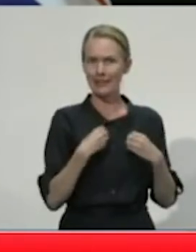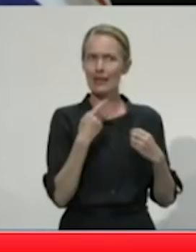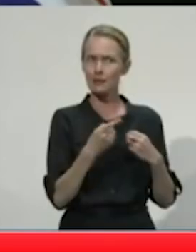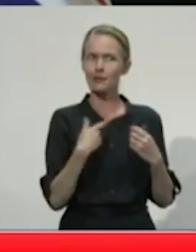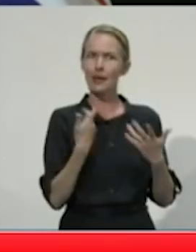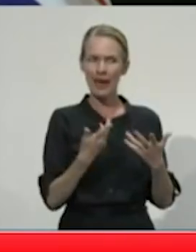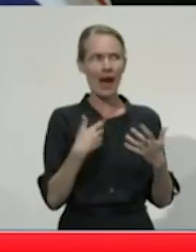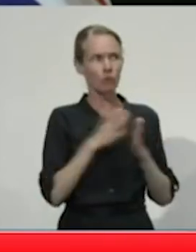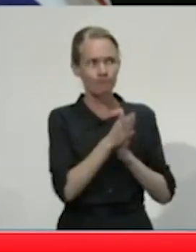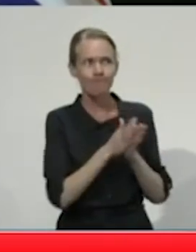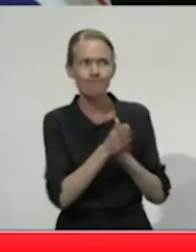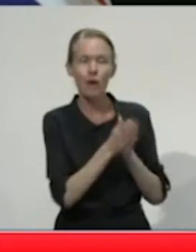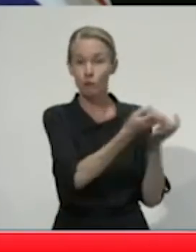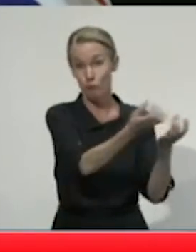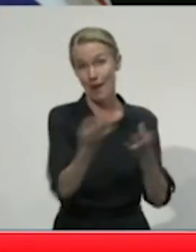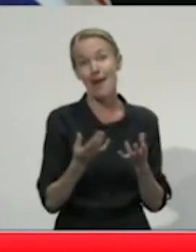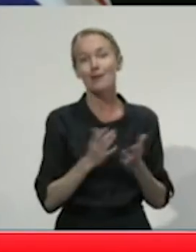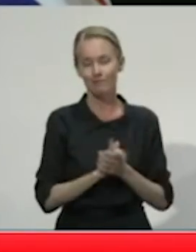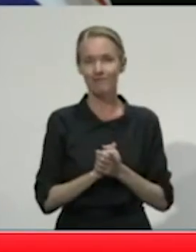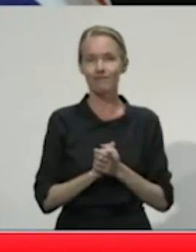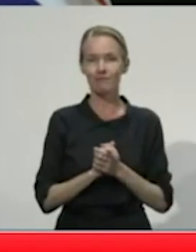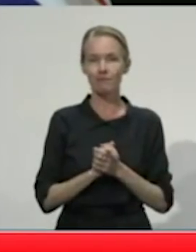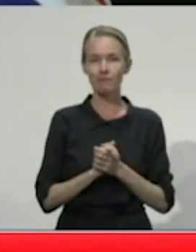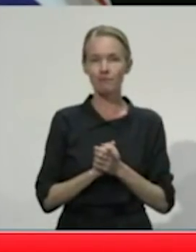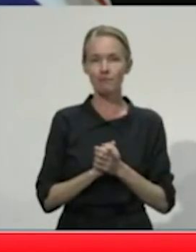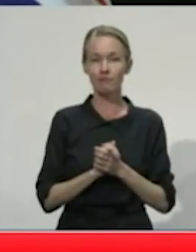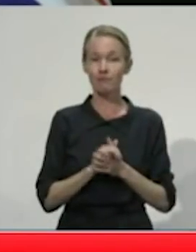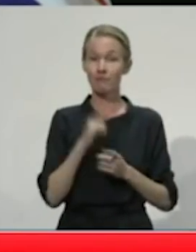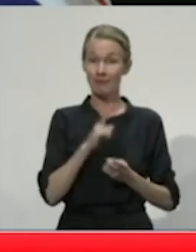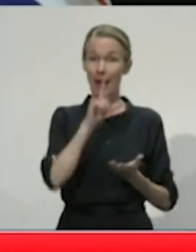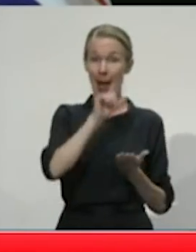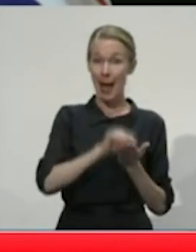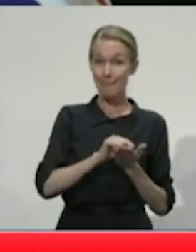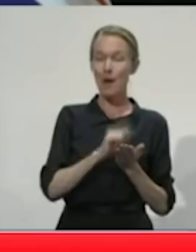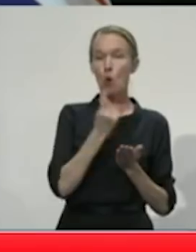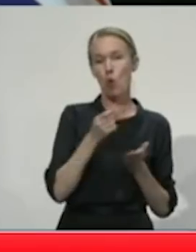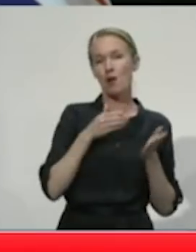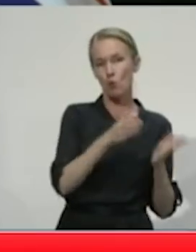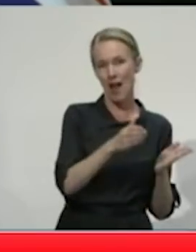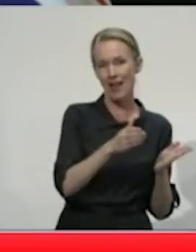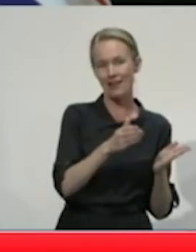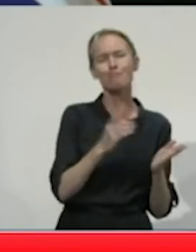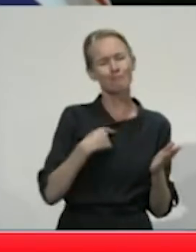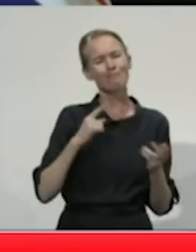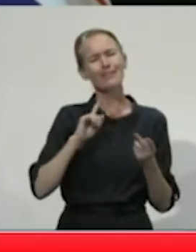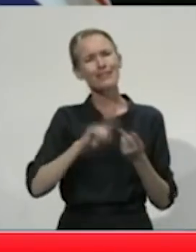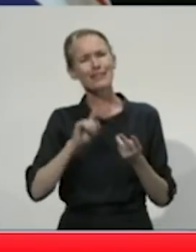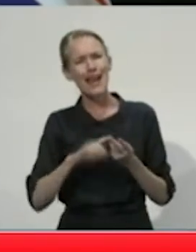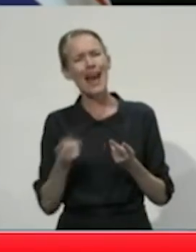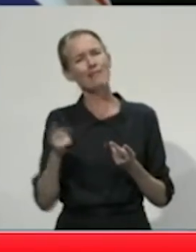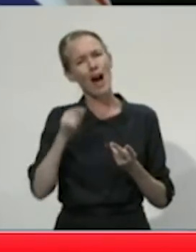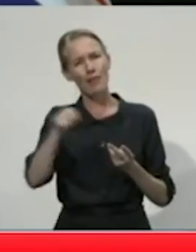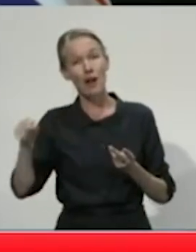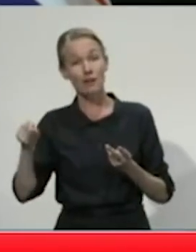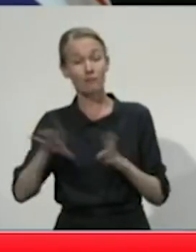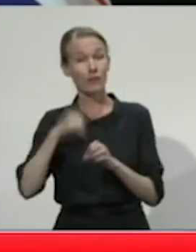Just to point out that at this point, the app does not replace, but rather complements other actions that businesses are taking to